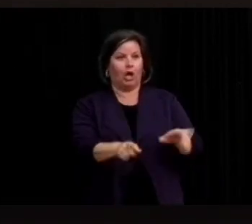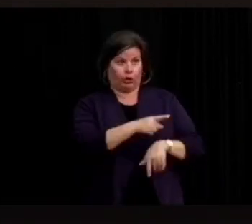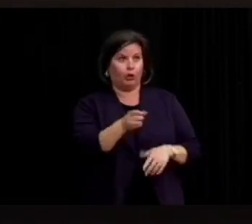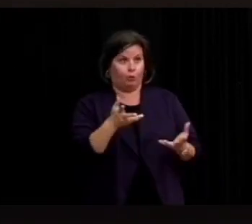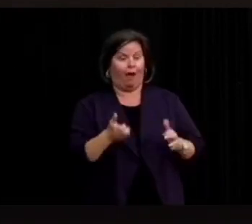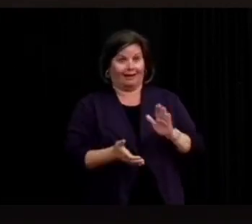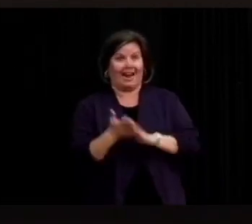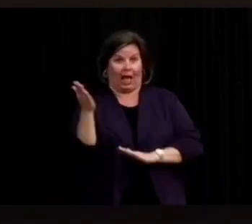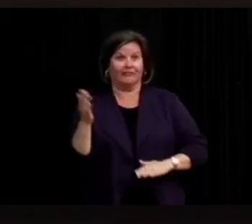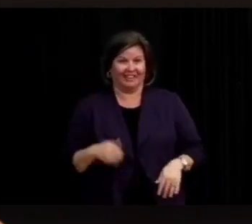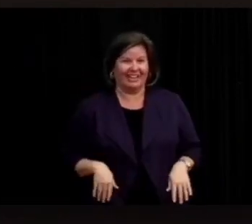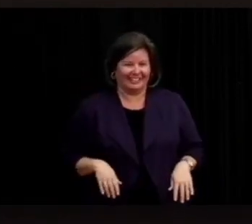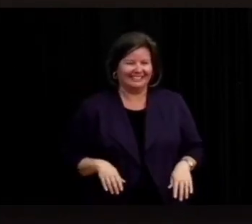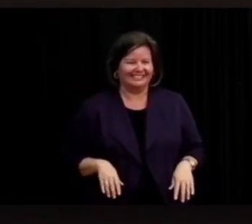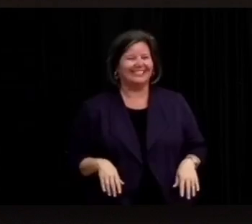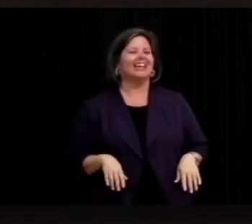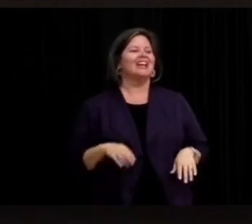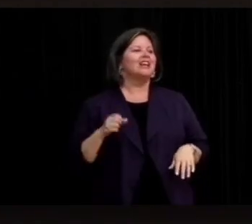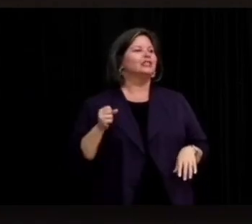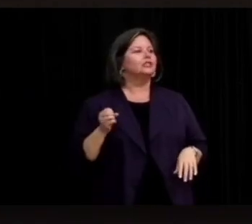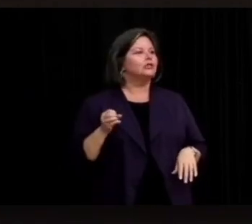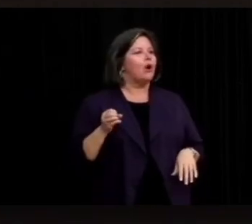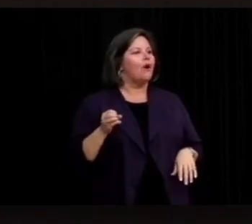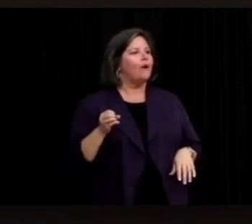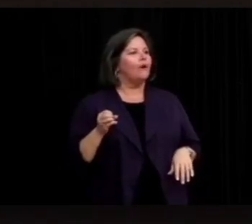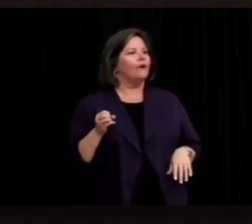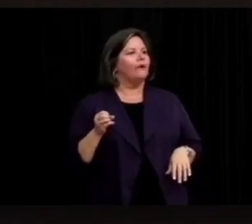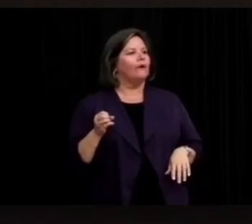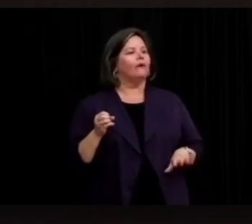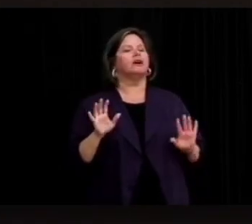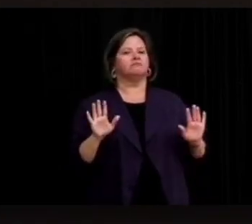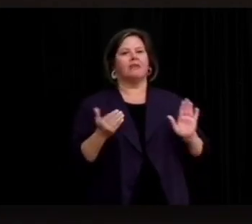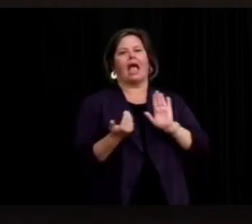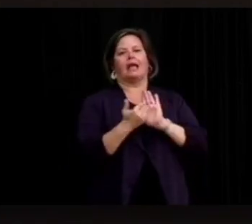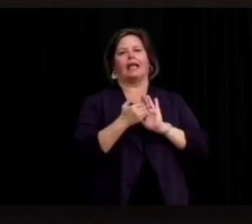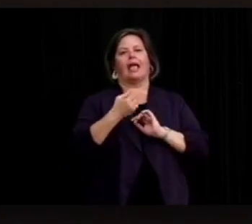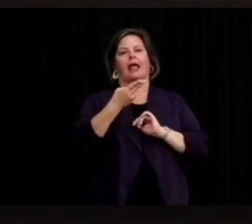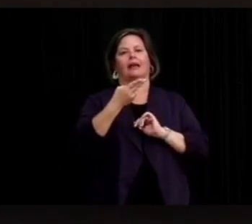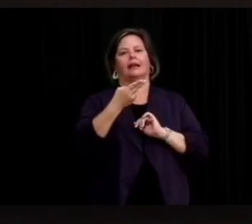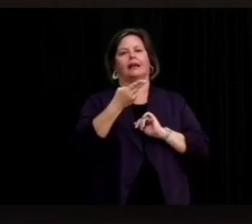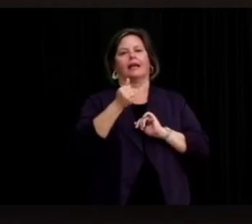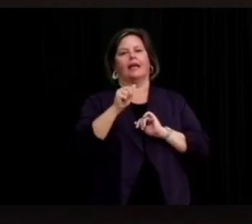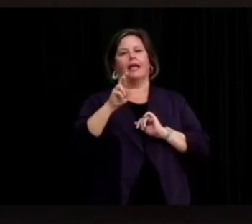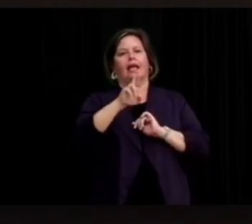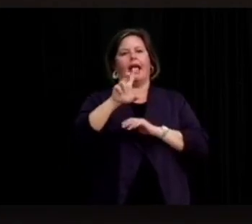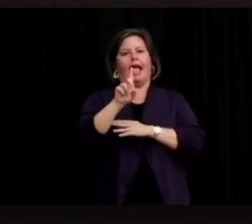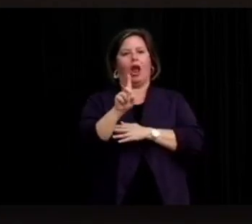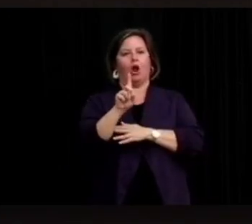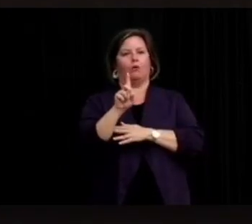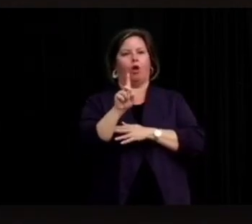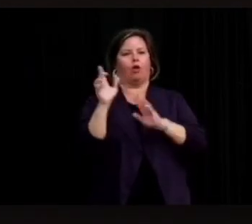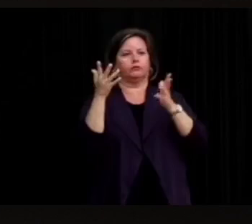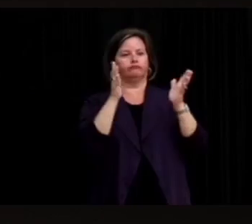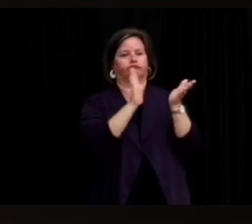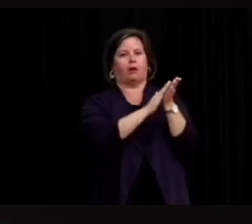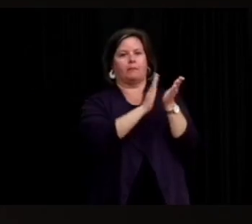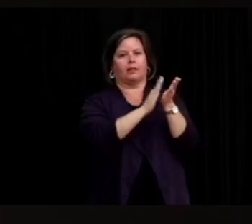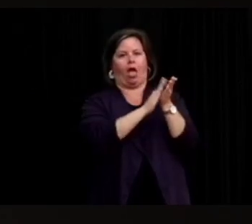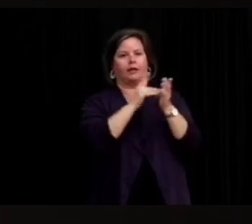here. So I want to, once again, let's give Harold a round of applause.